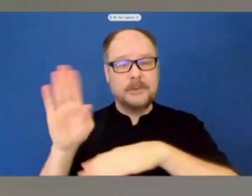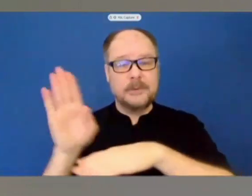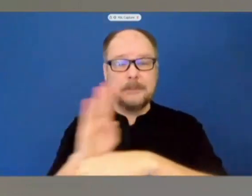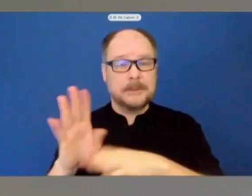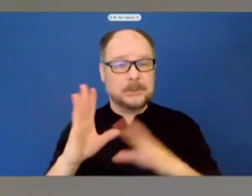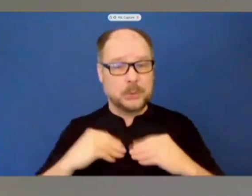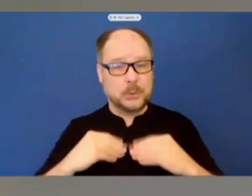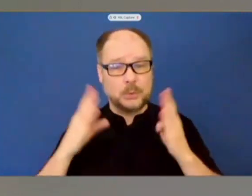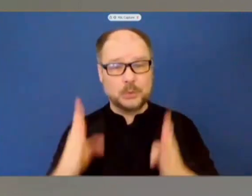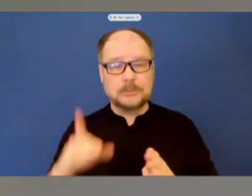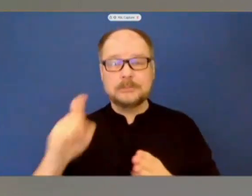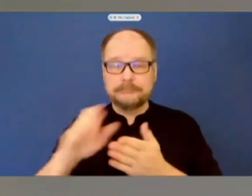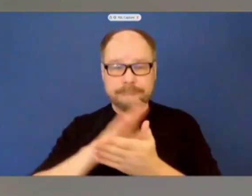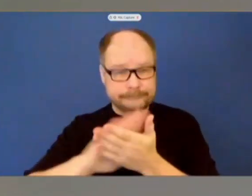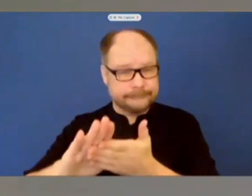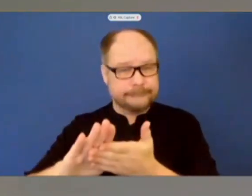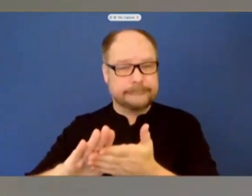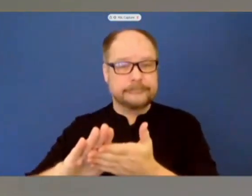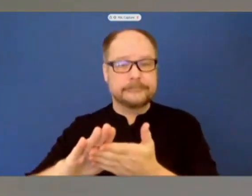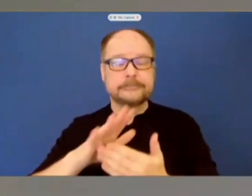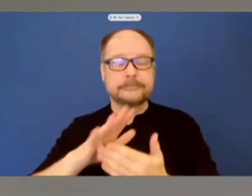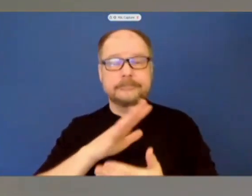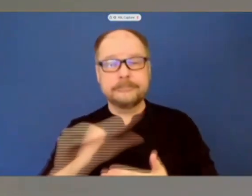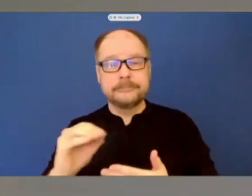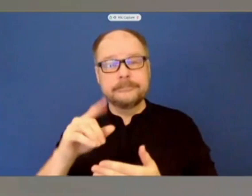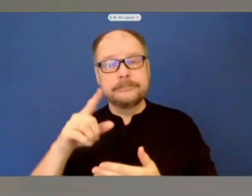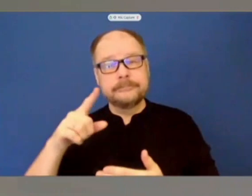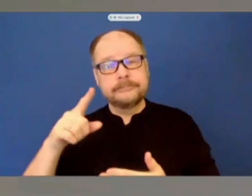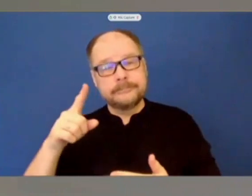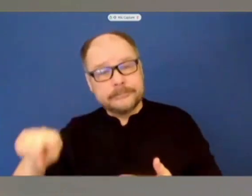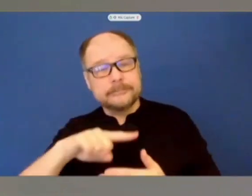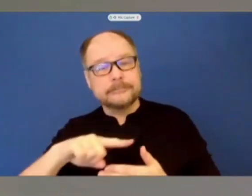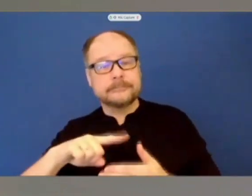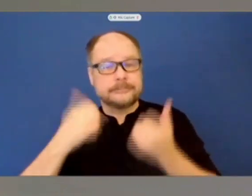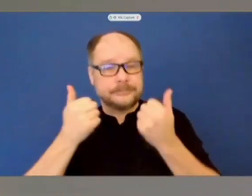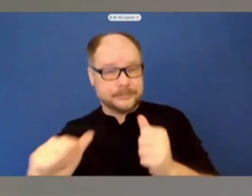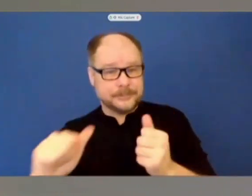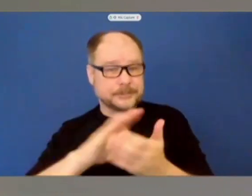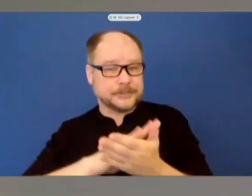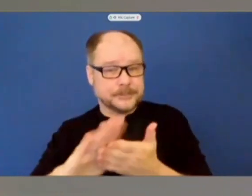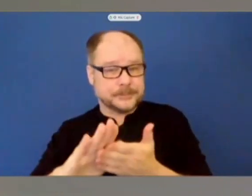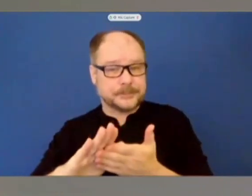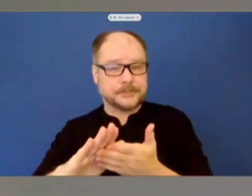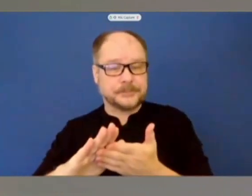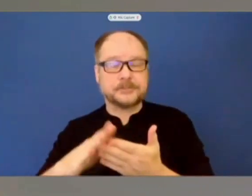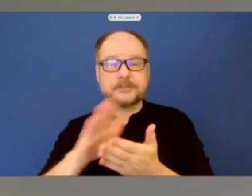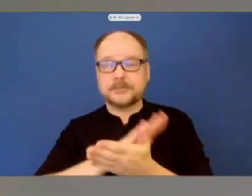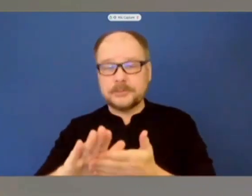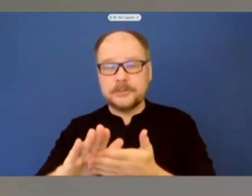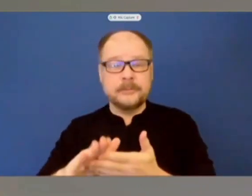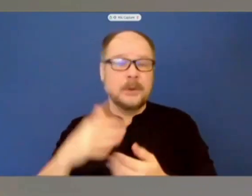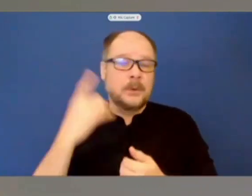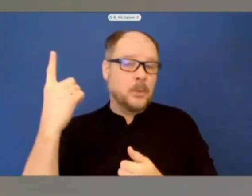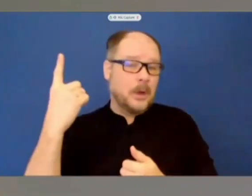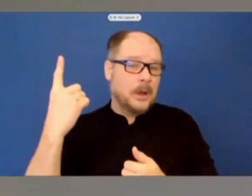cleaned up, and they were making efforts to try to do that. Those efforts varied from one owner to